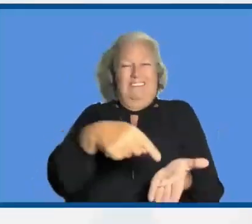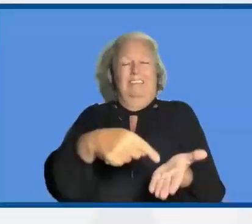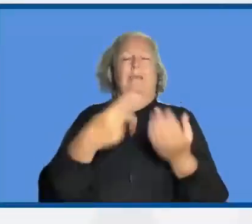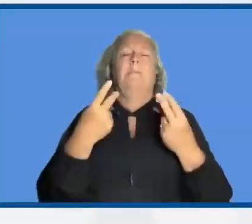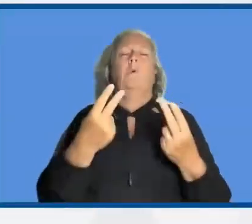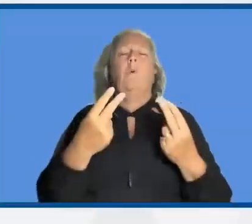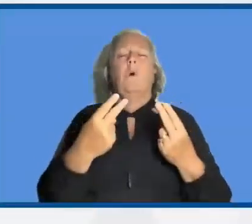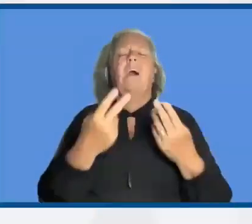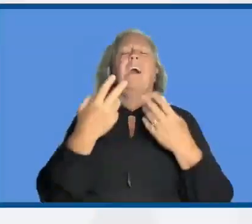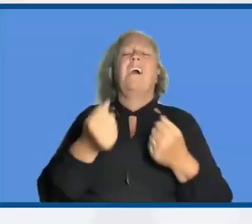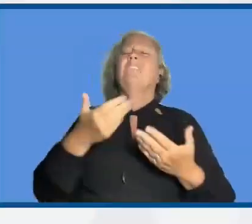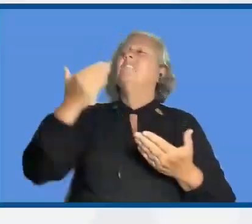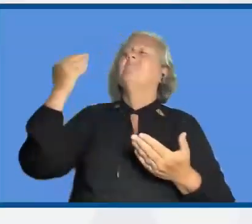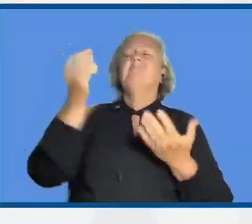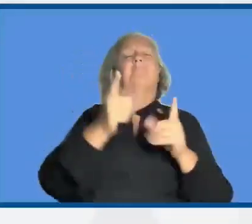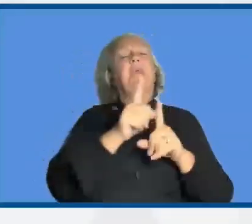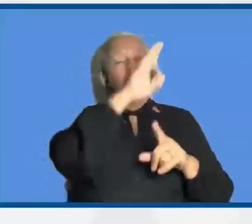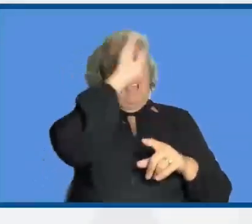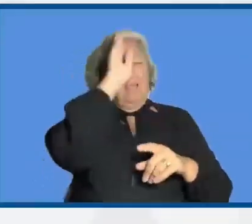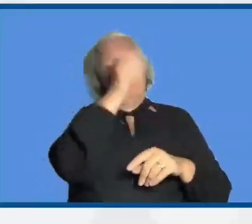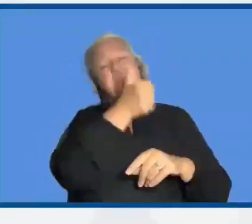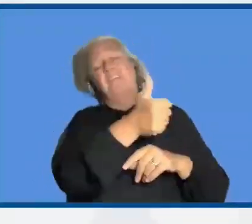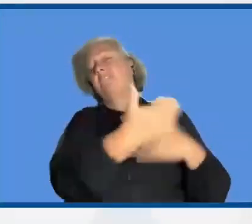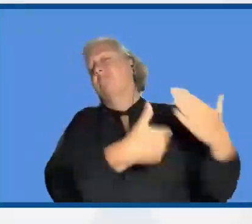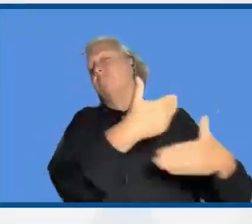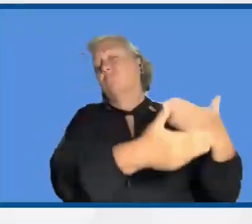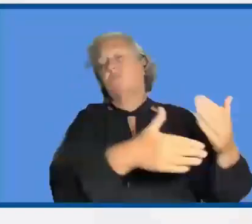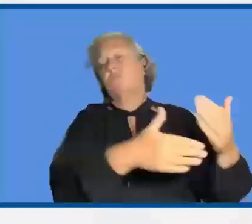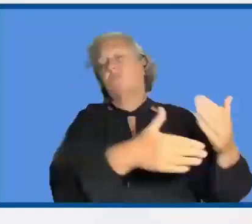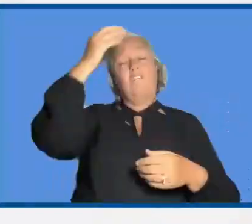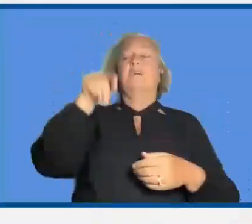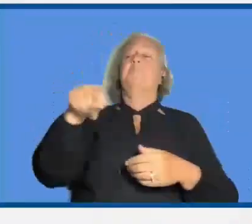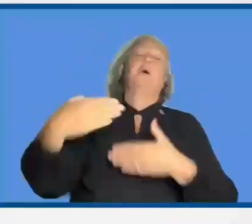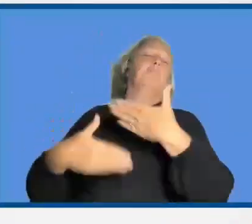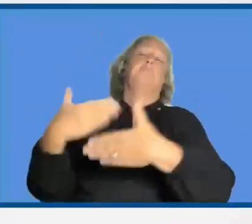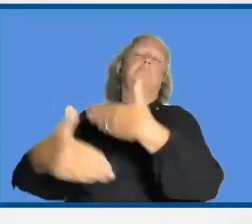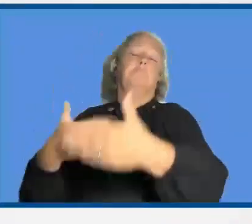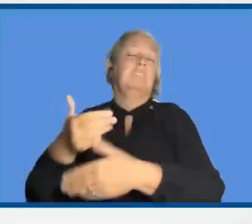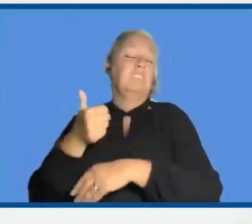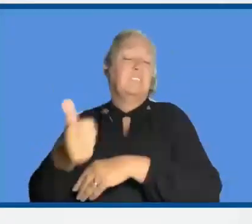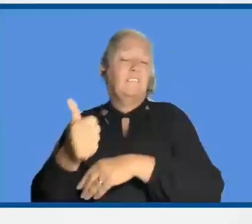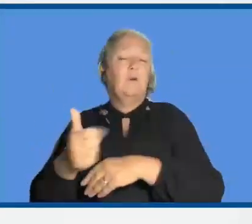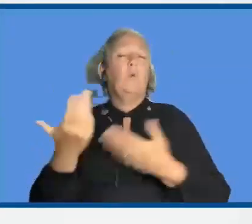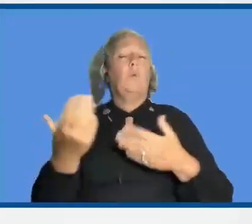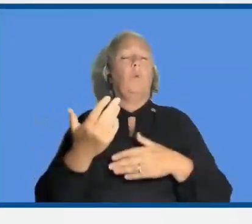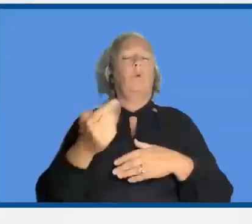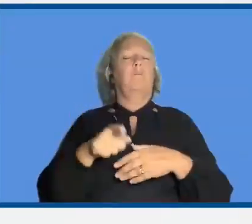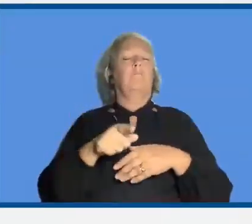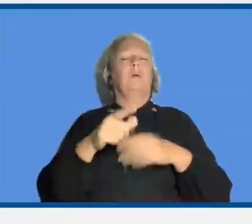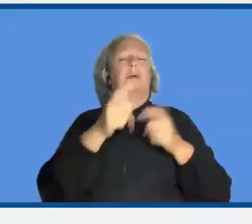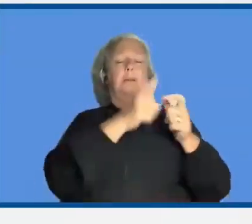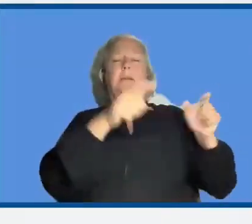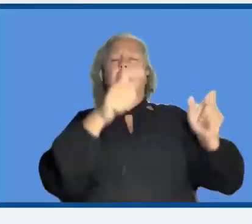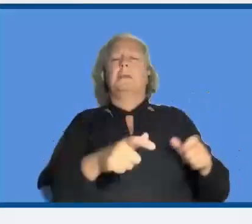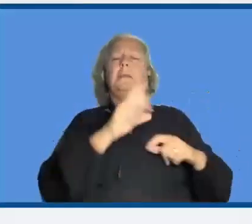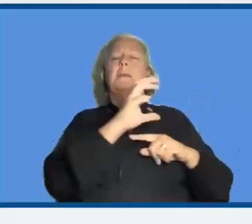The academia on the one hand, the government on the other side, and companies. We need to build an alliance to be